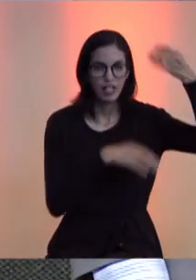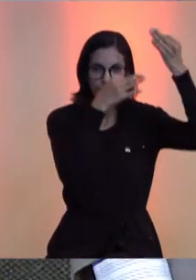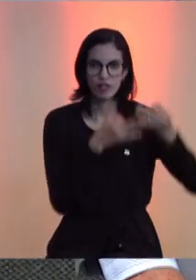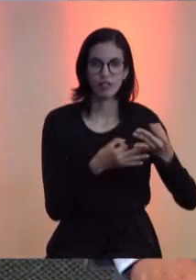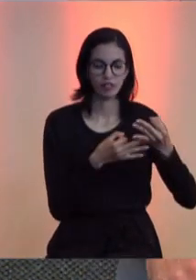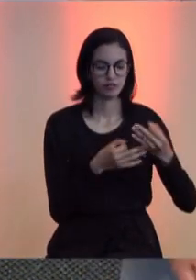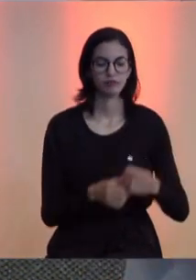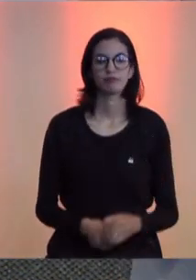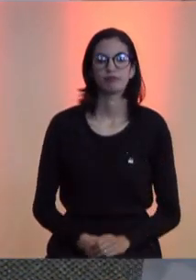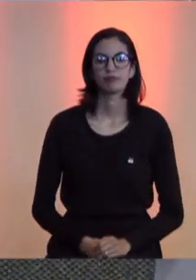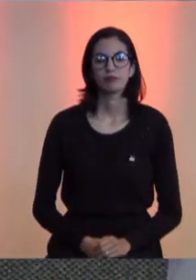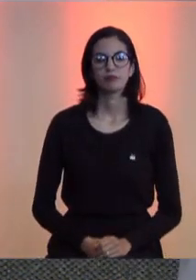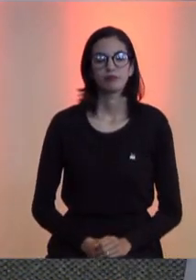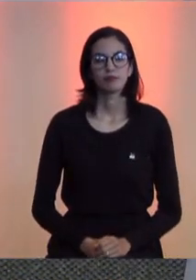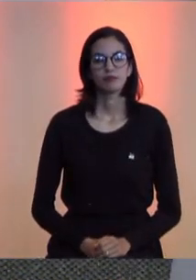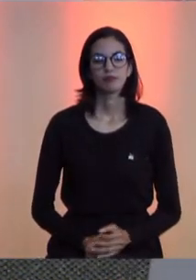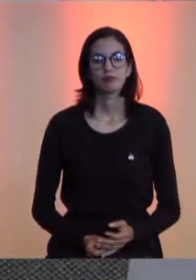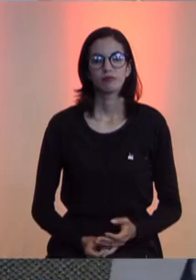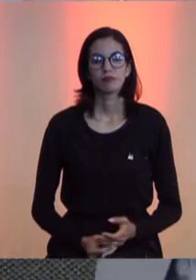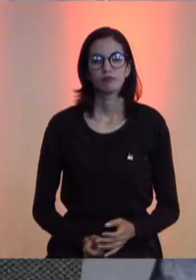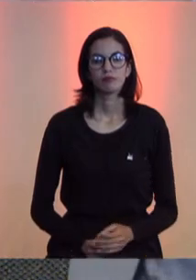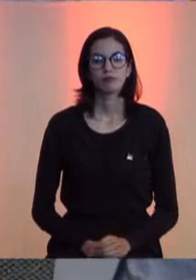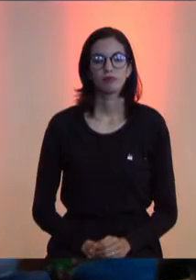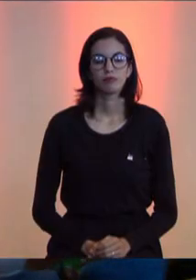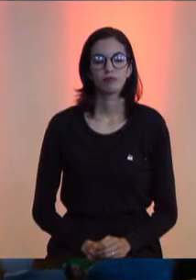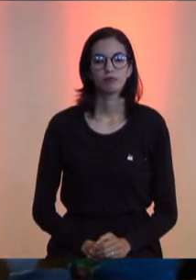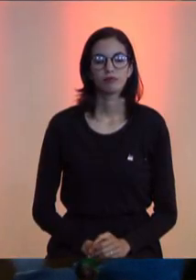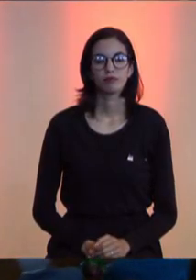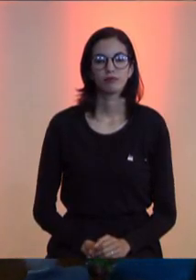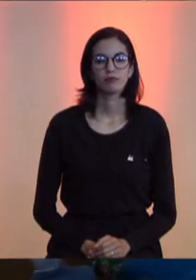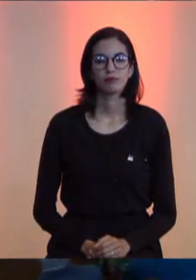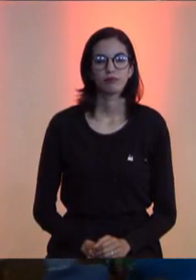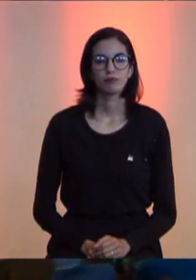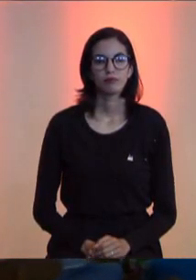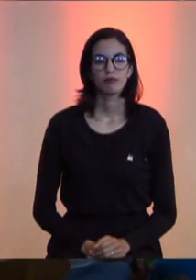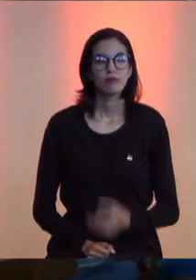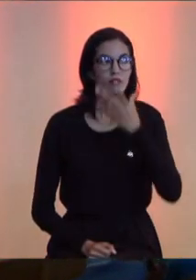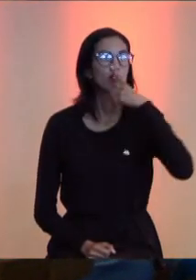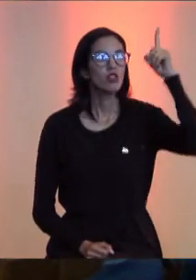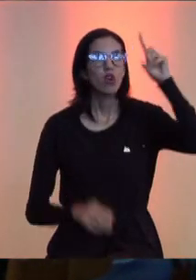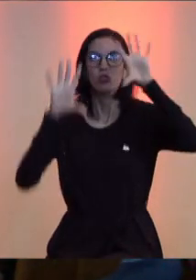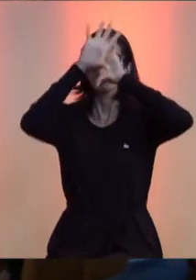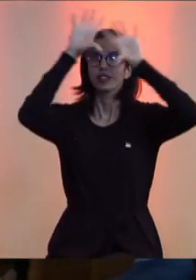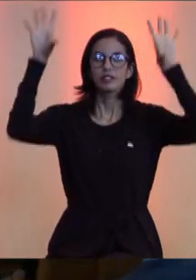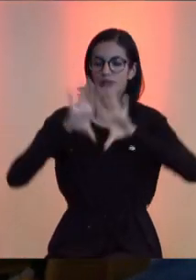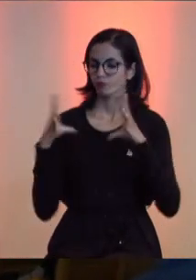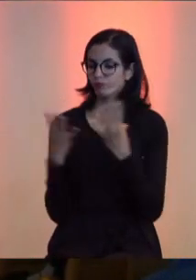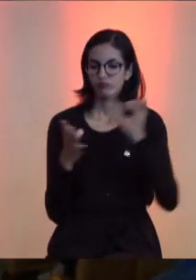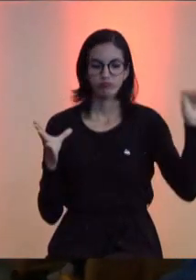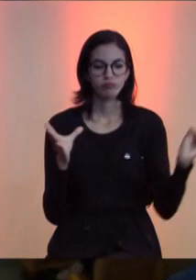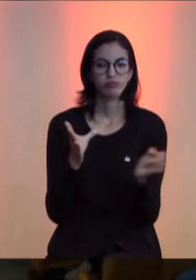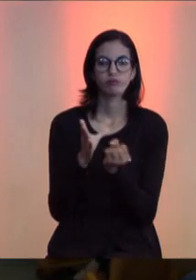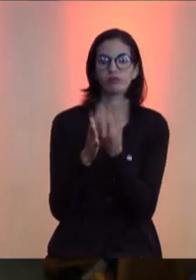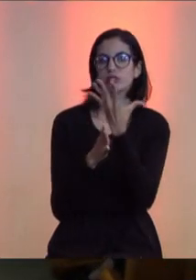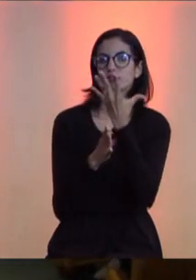who created the heavens and the earth and everything that fills up this world. El Dios que creó los cielos y la tierra y todo lo